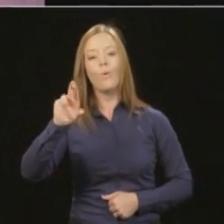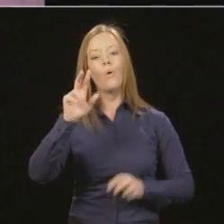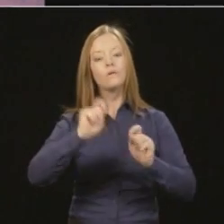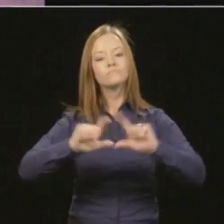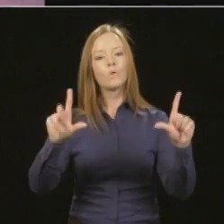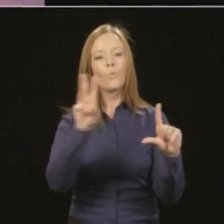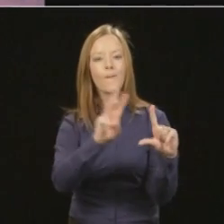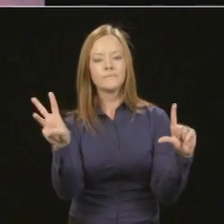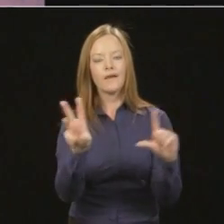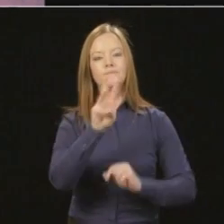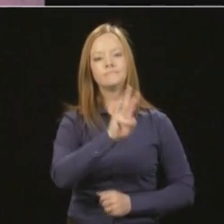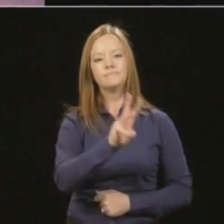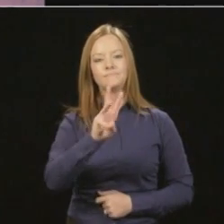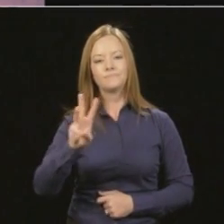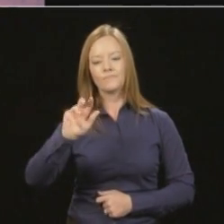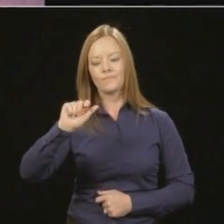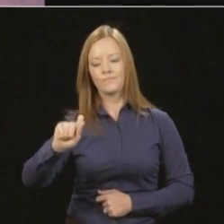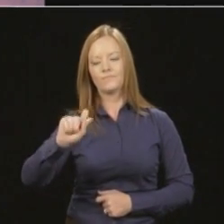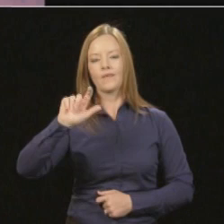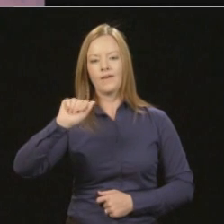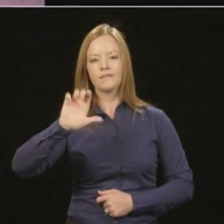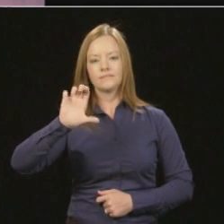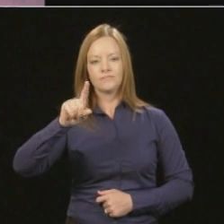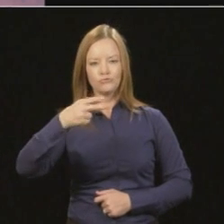1-800-352-8161 or visit our website at